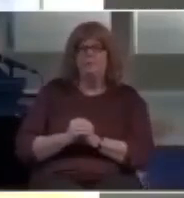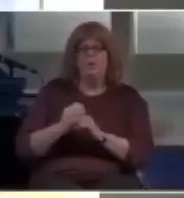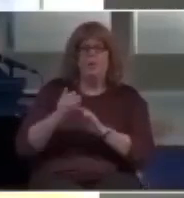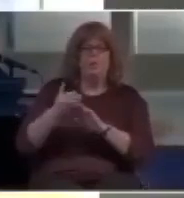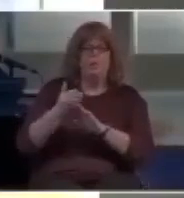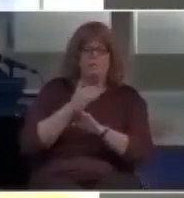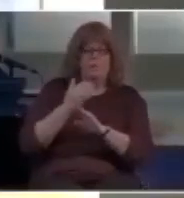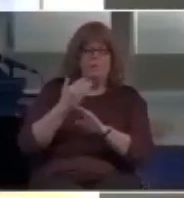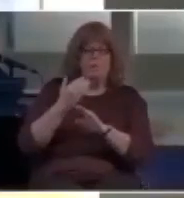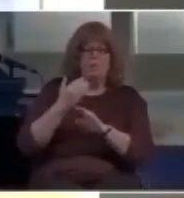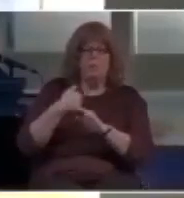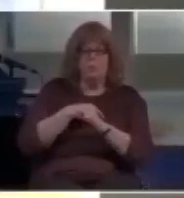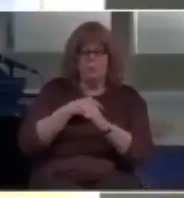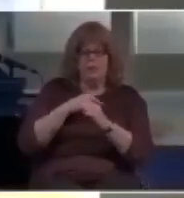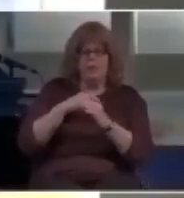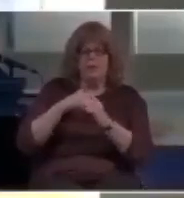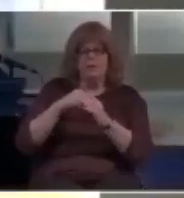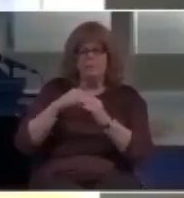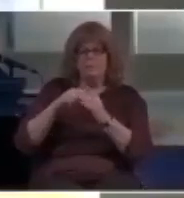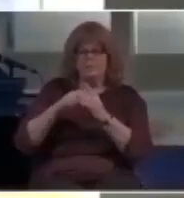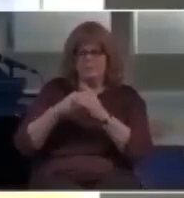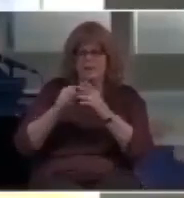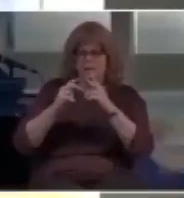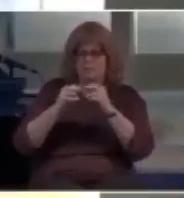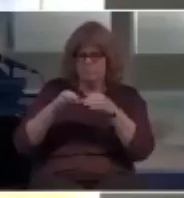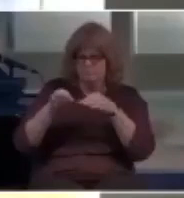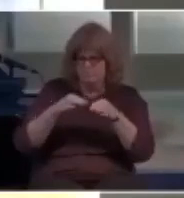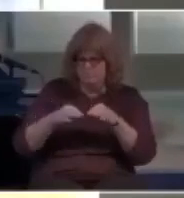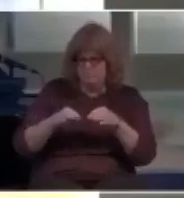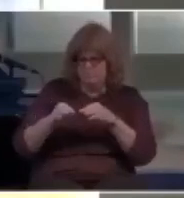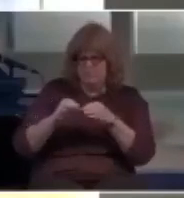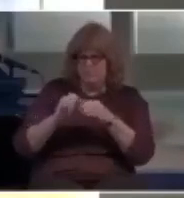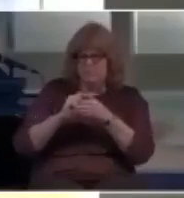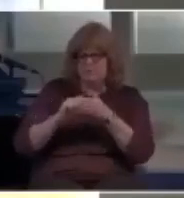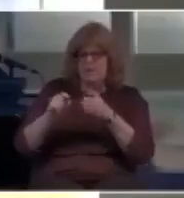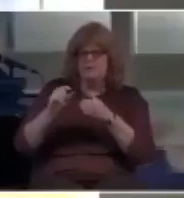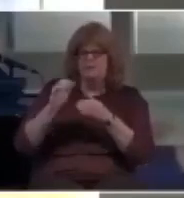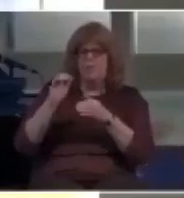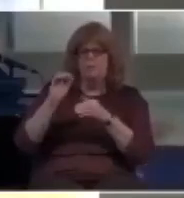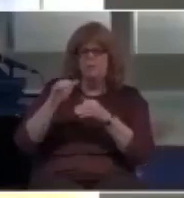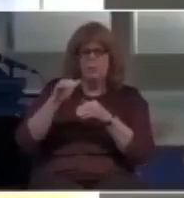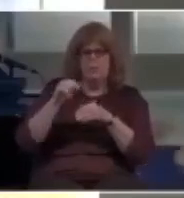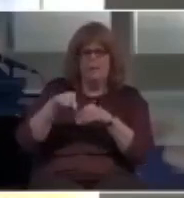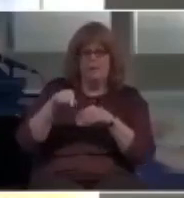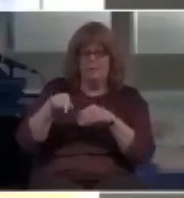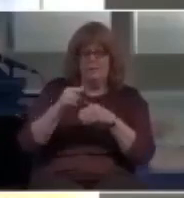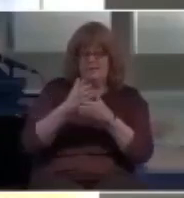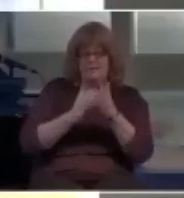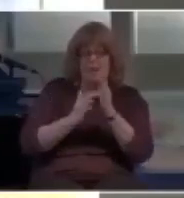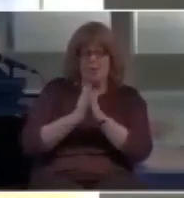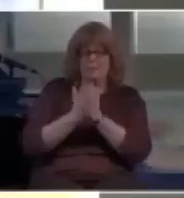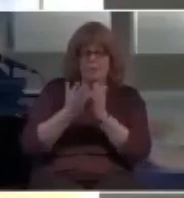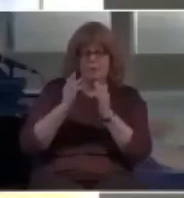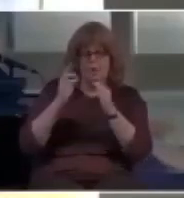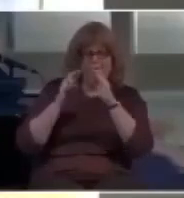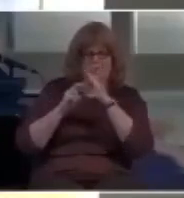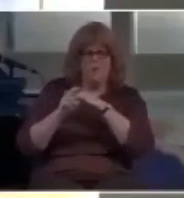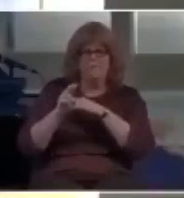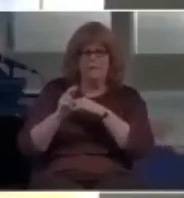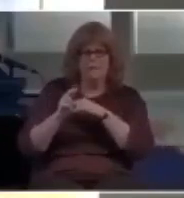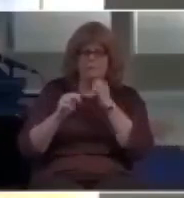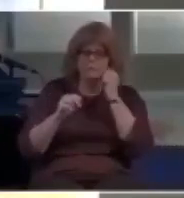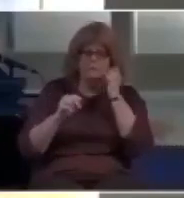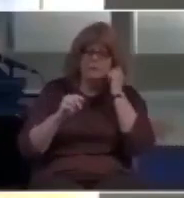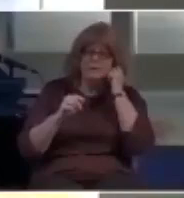into the text, I just want to remind everybody that in this section of the book of Revelation,